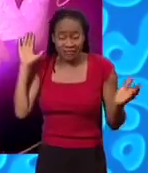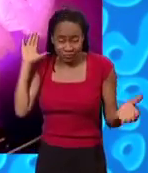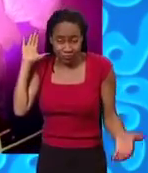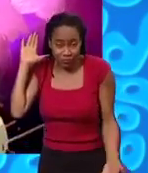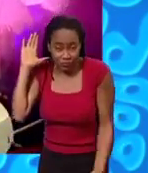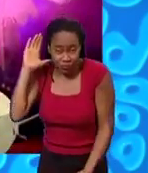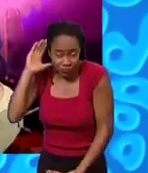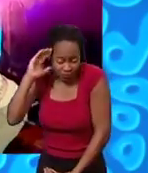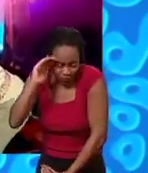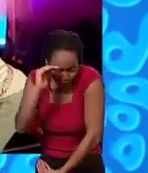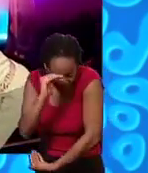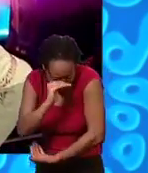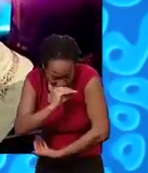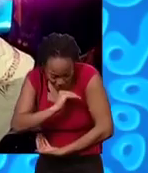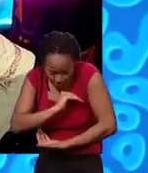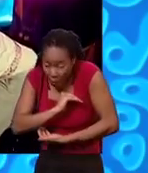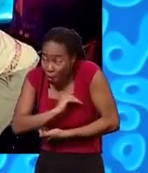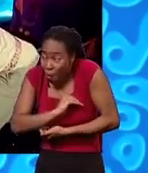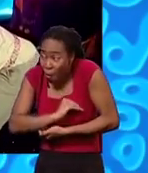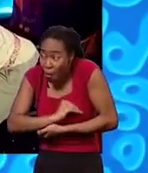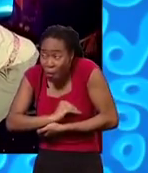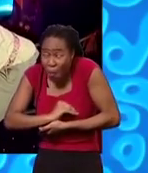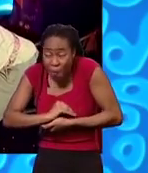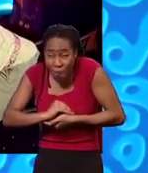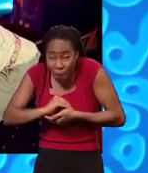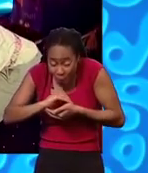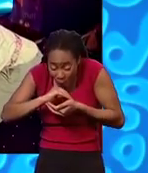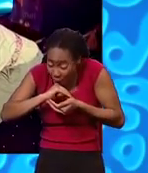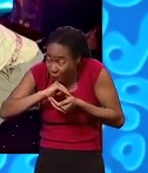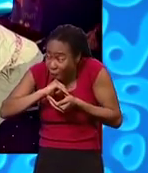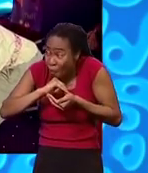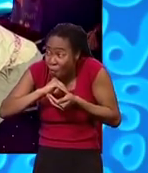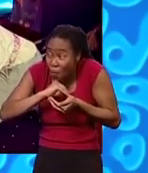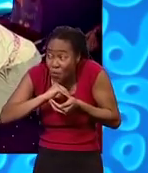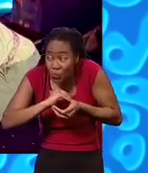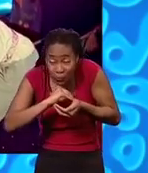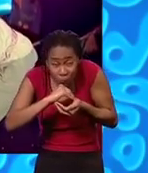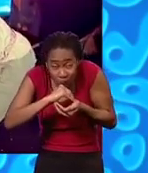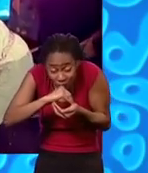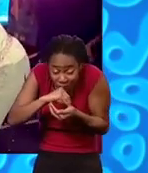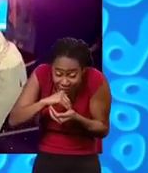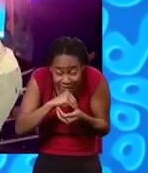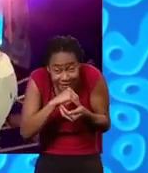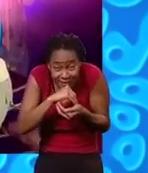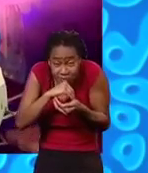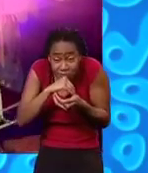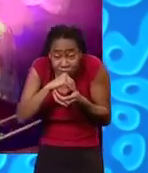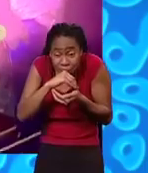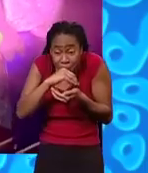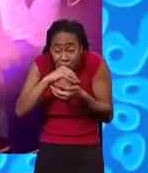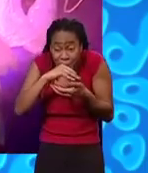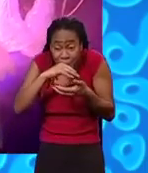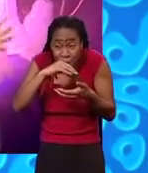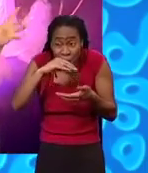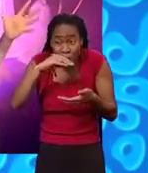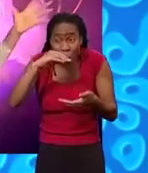stretch our bodies into a small circle, like this. And then we're going to